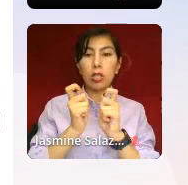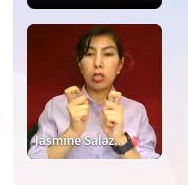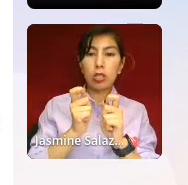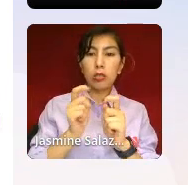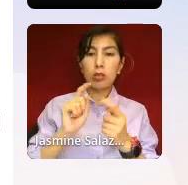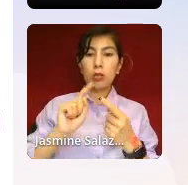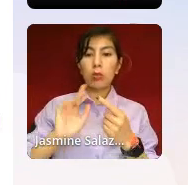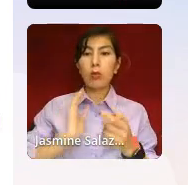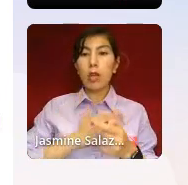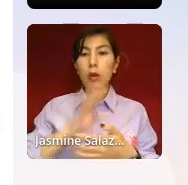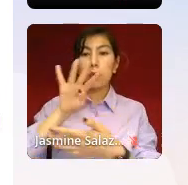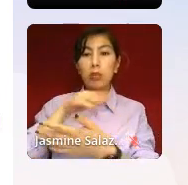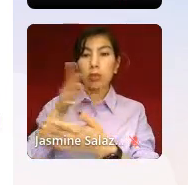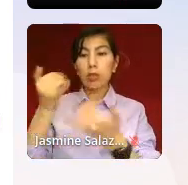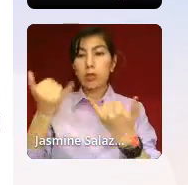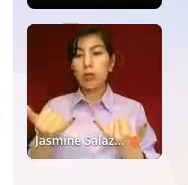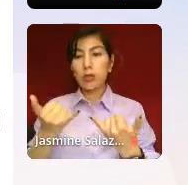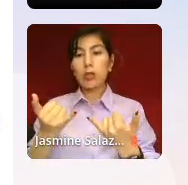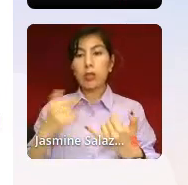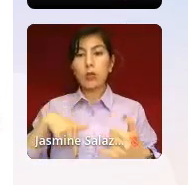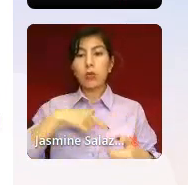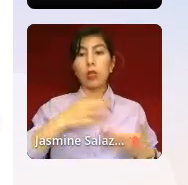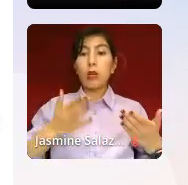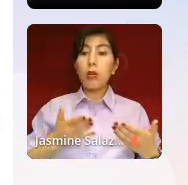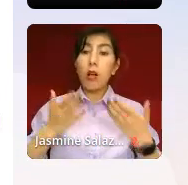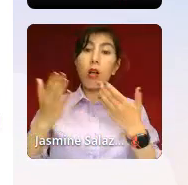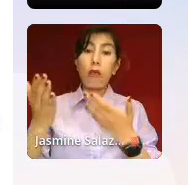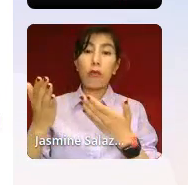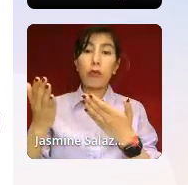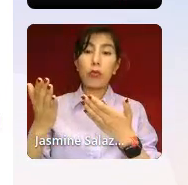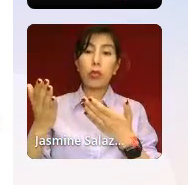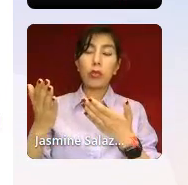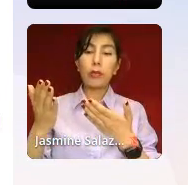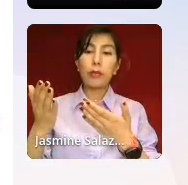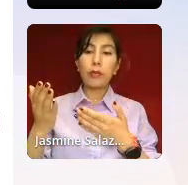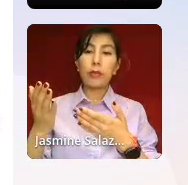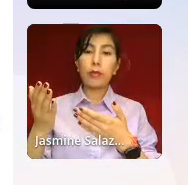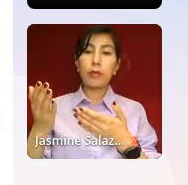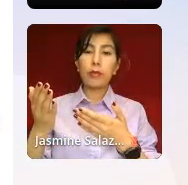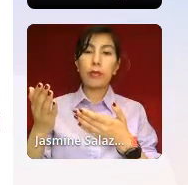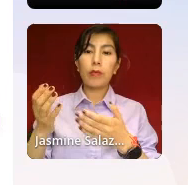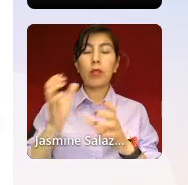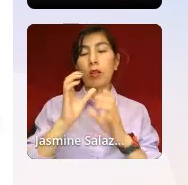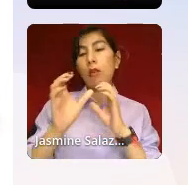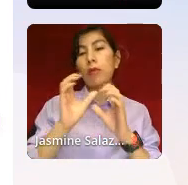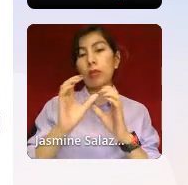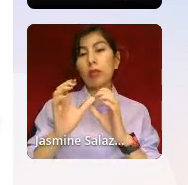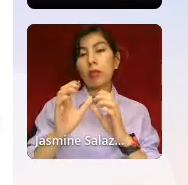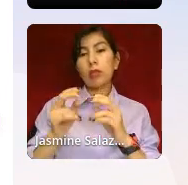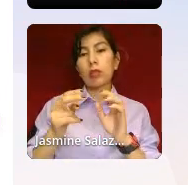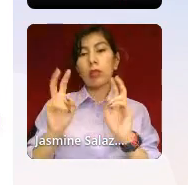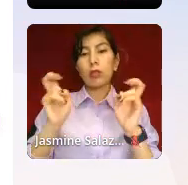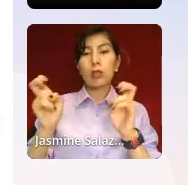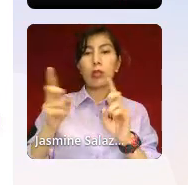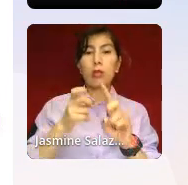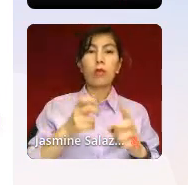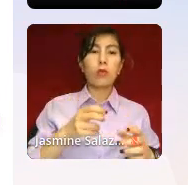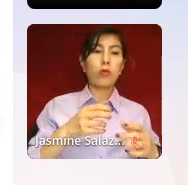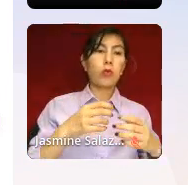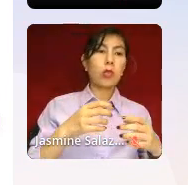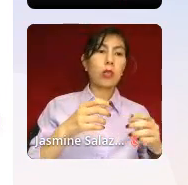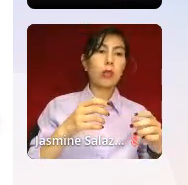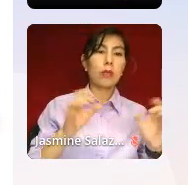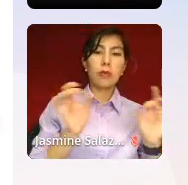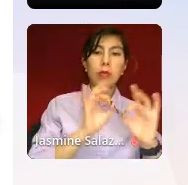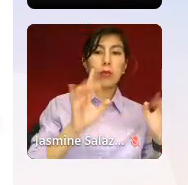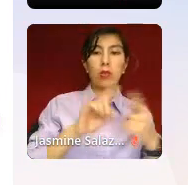schedule today. We are offering a facilitated conversation titled From Tragedy to Healing, a